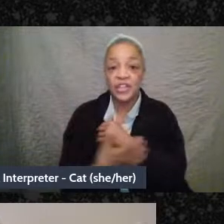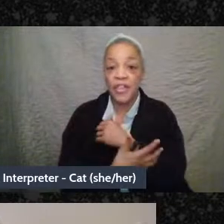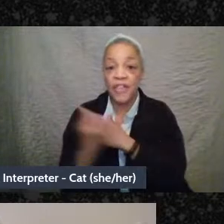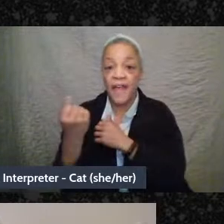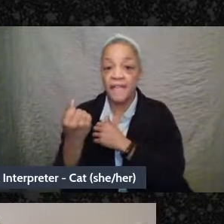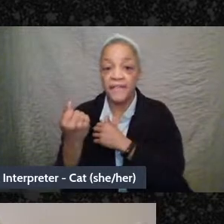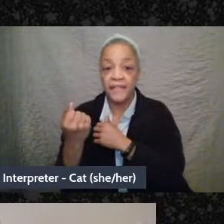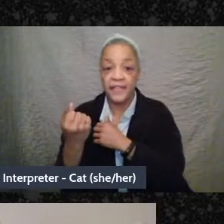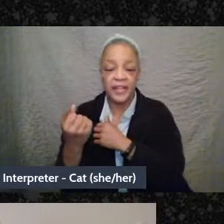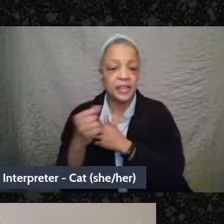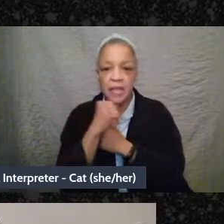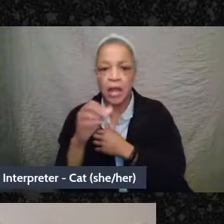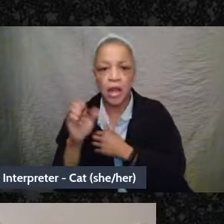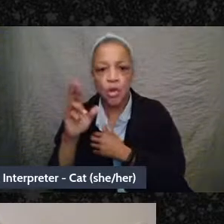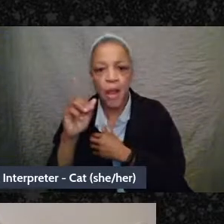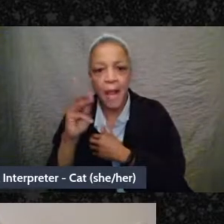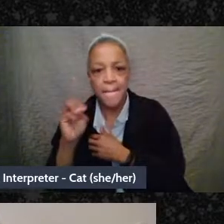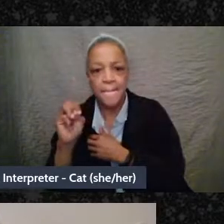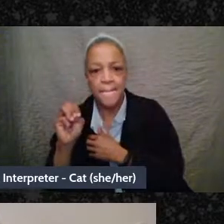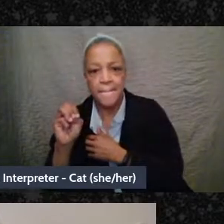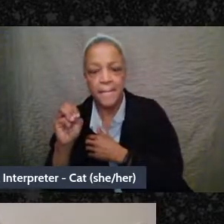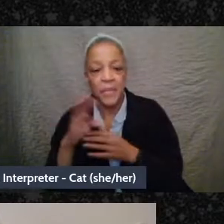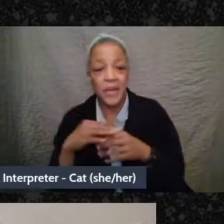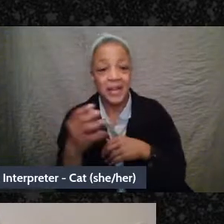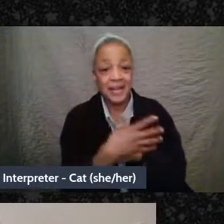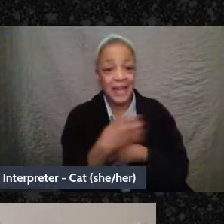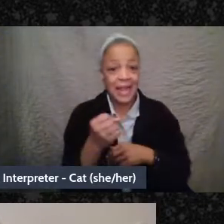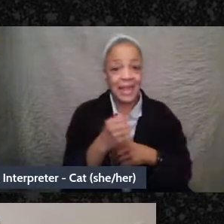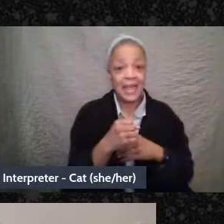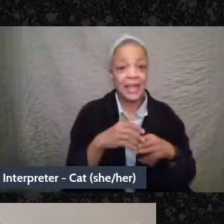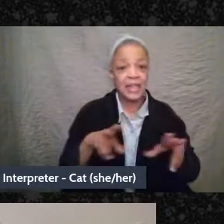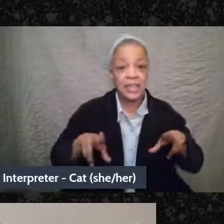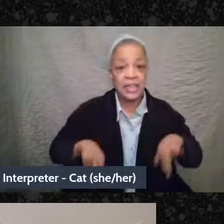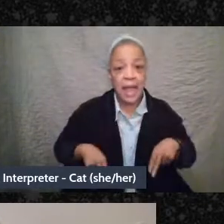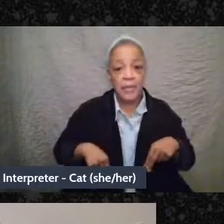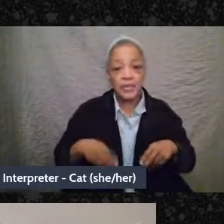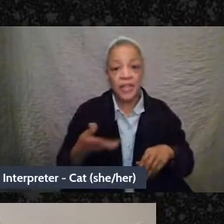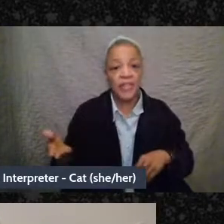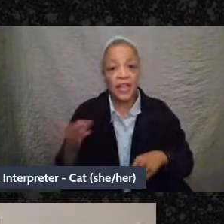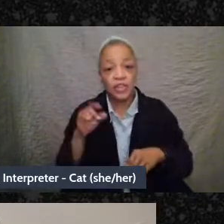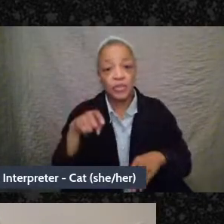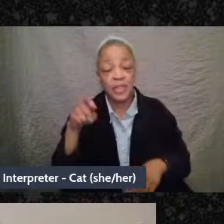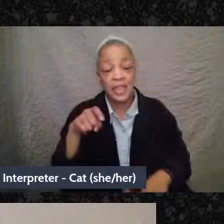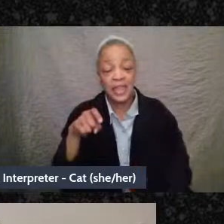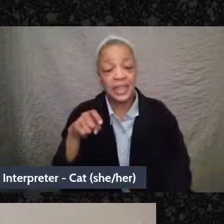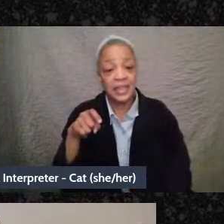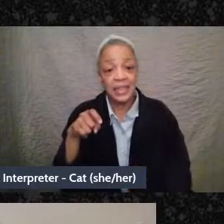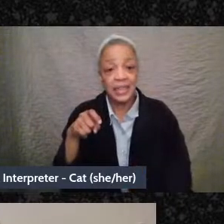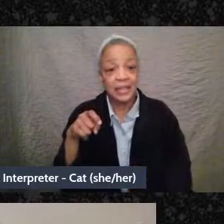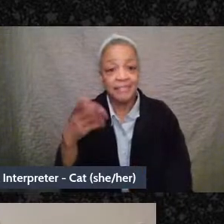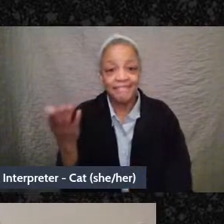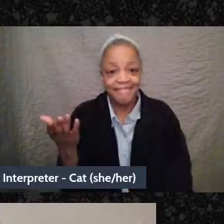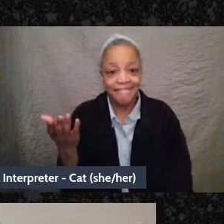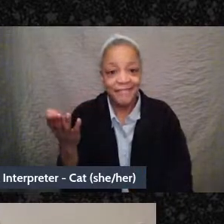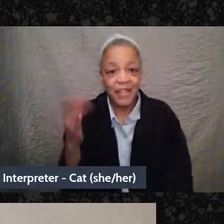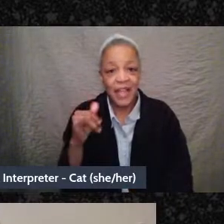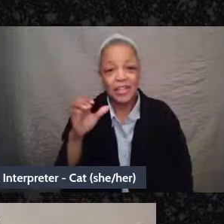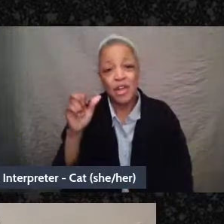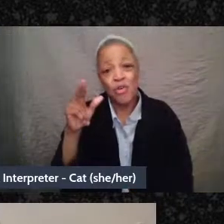violence of taking diapers and things you need is. I'm really sorry, I don't know what that sound is, but it will